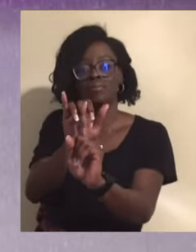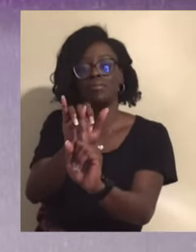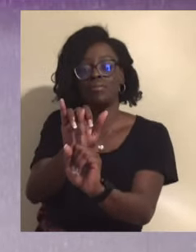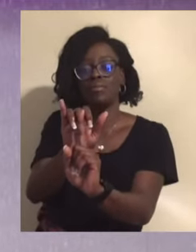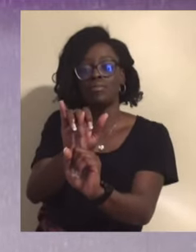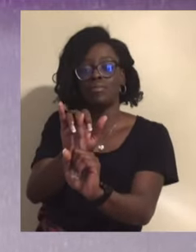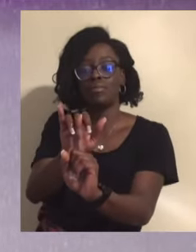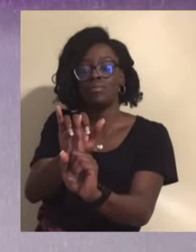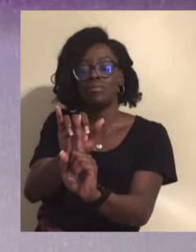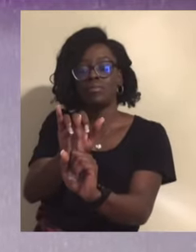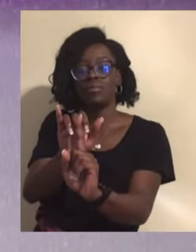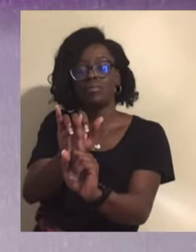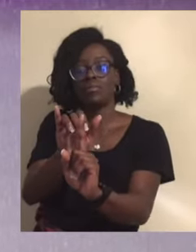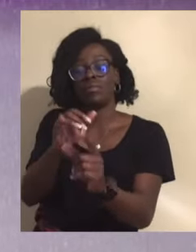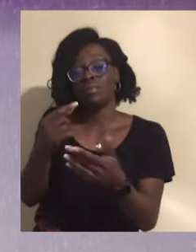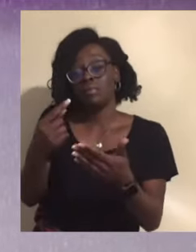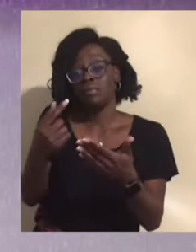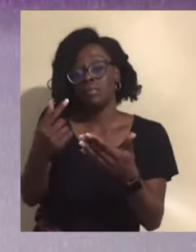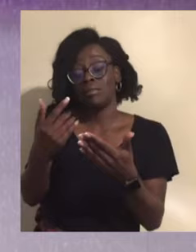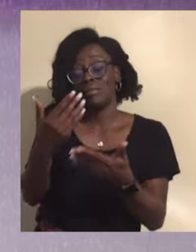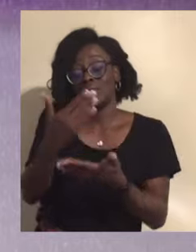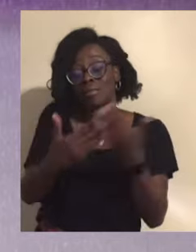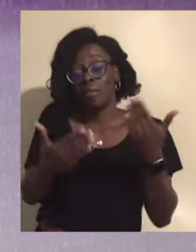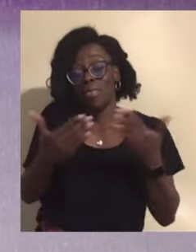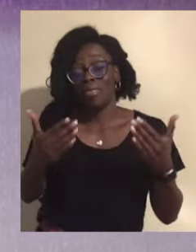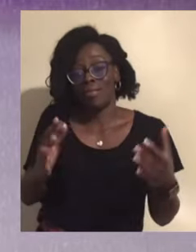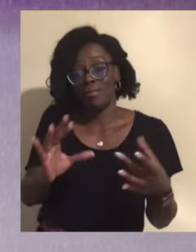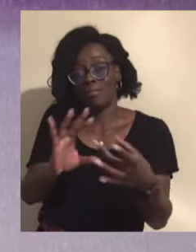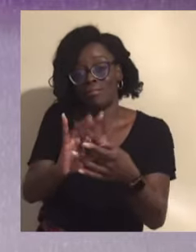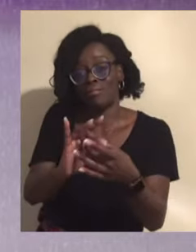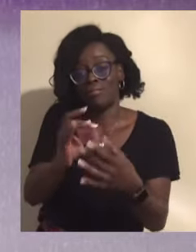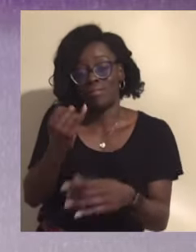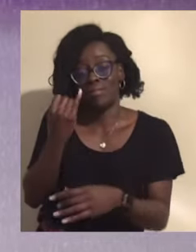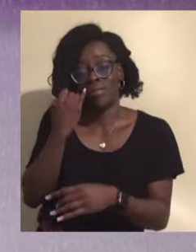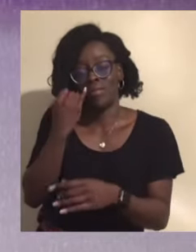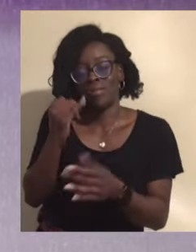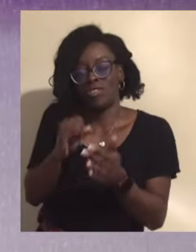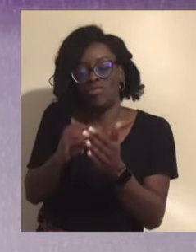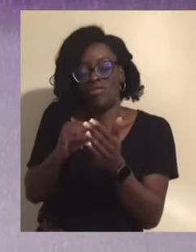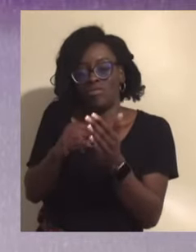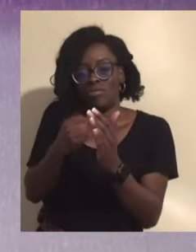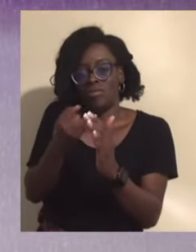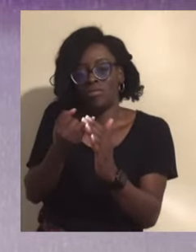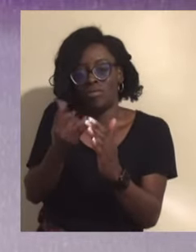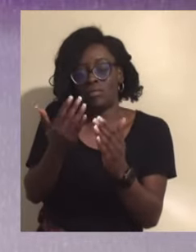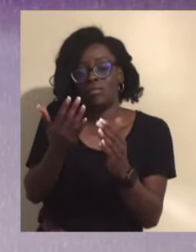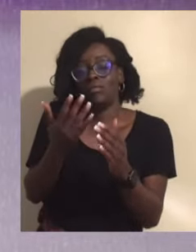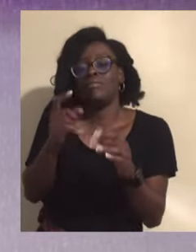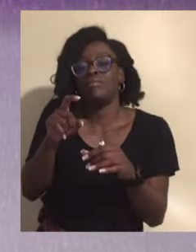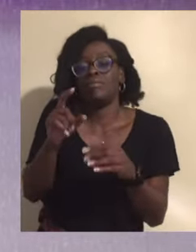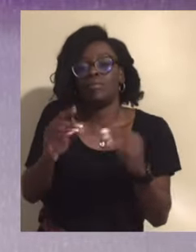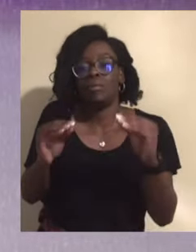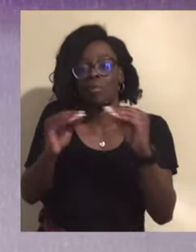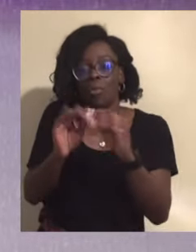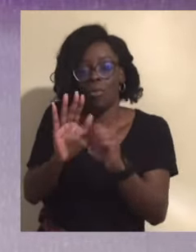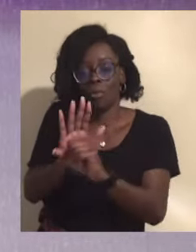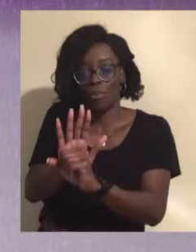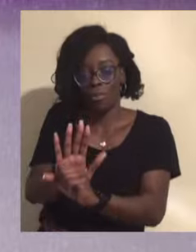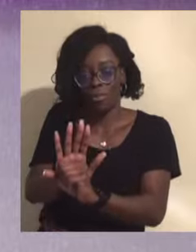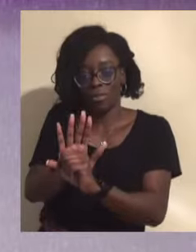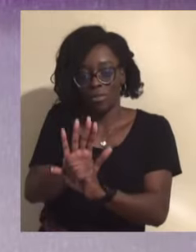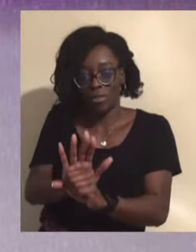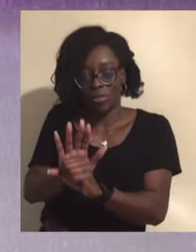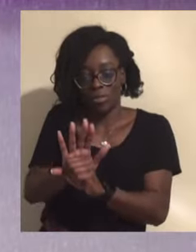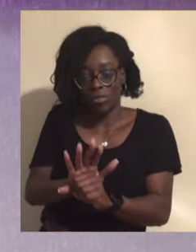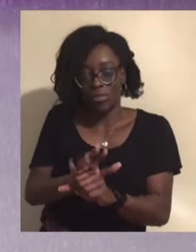together if you just apply enough pressure. Let me go on and tell you, there are some people who